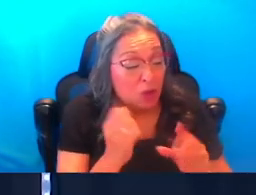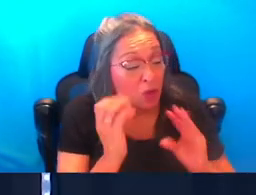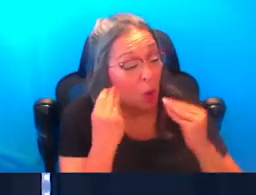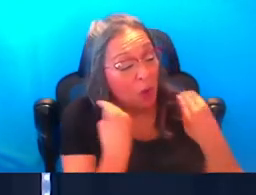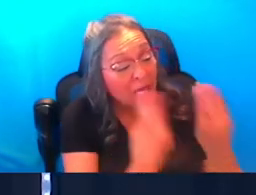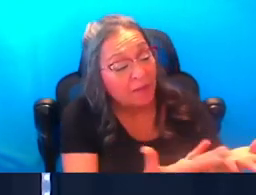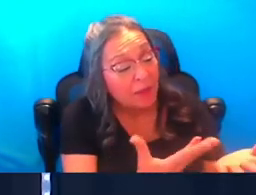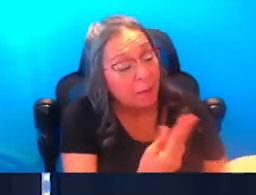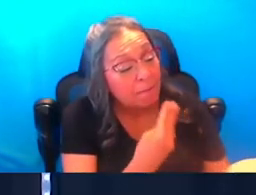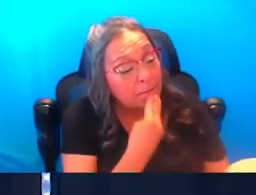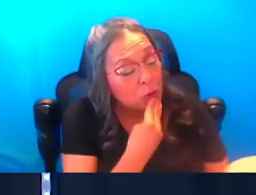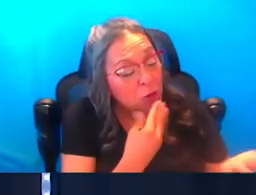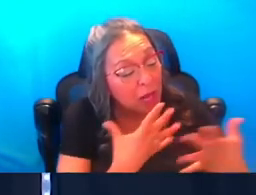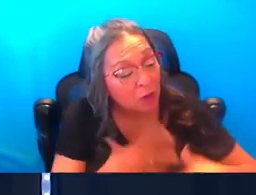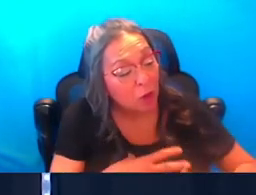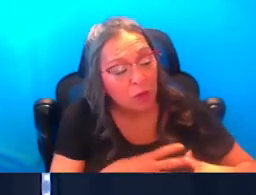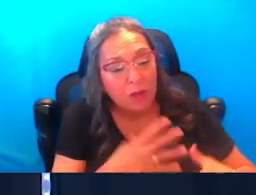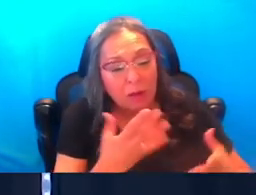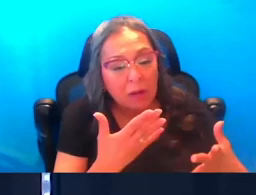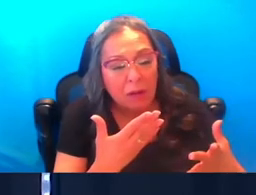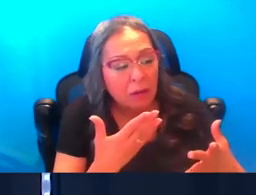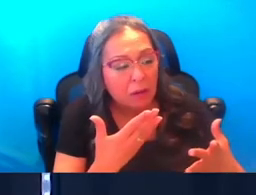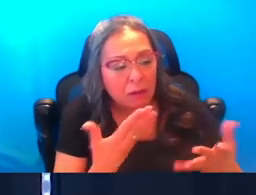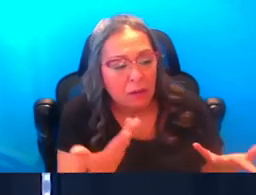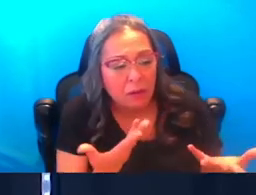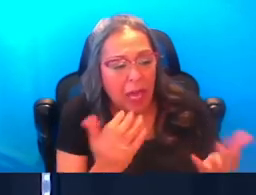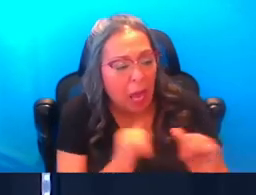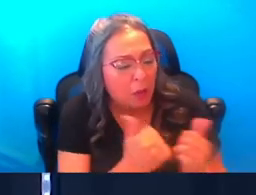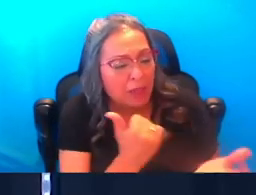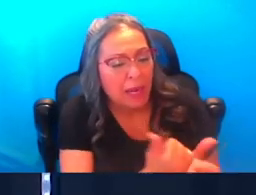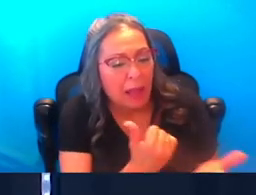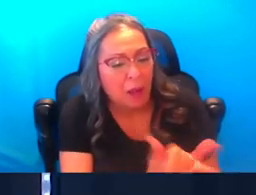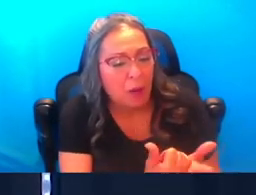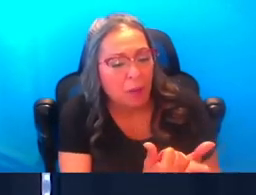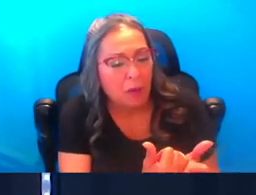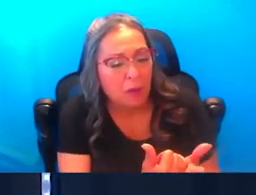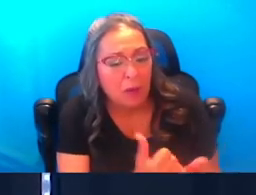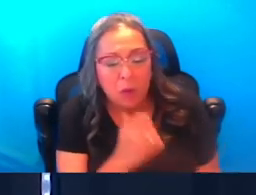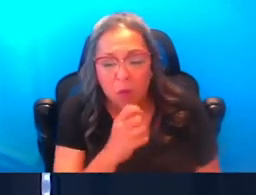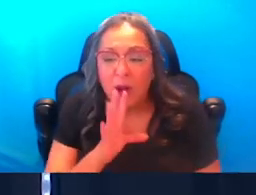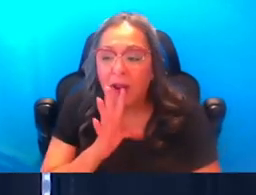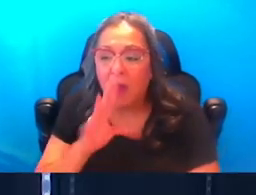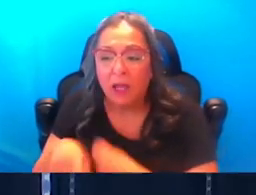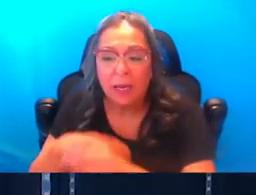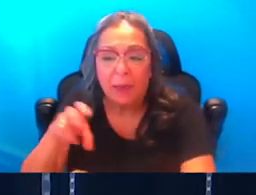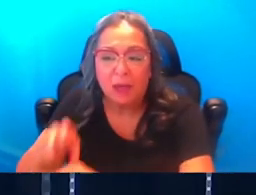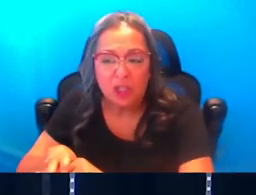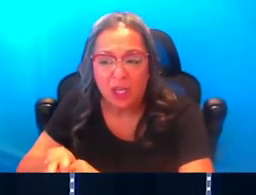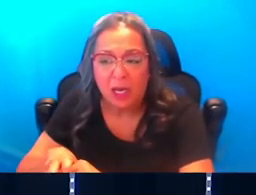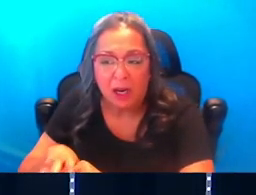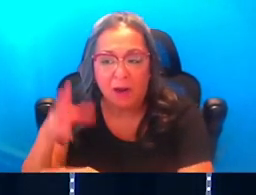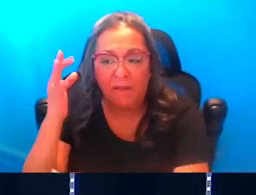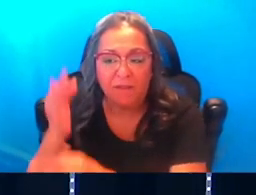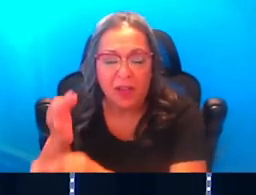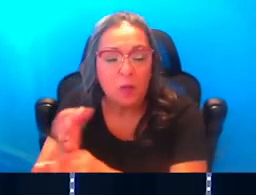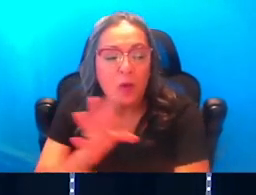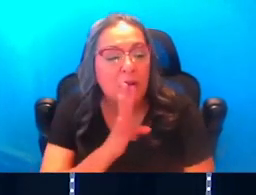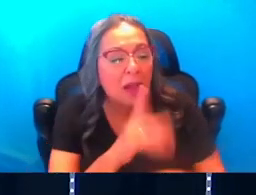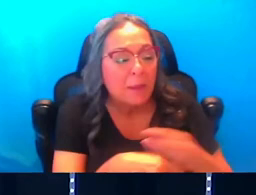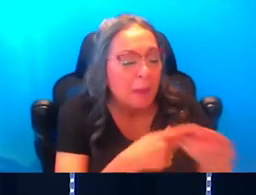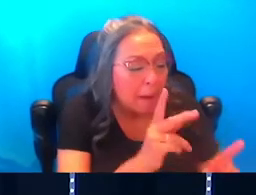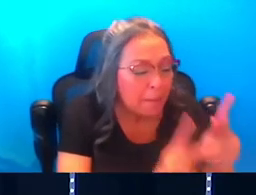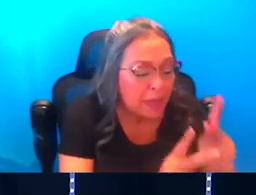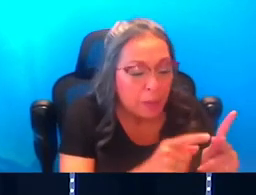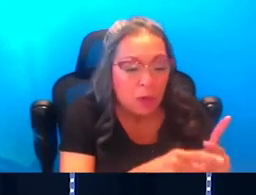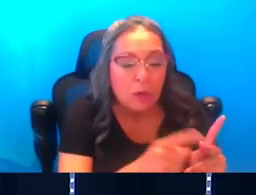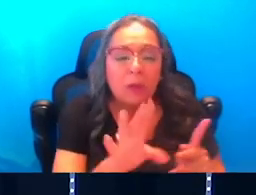do? Now he twists it. We're not talking about chairs anymore. We're talking about people. And he sets up this scenario and says, there's a guy in your